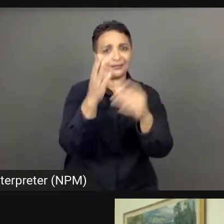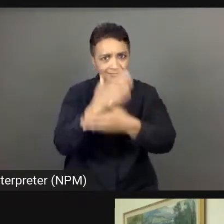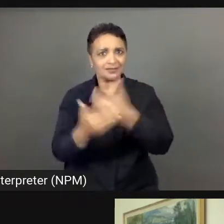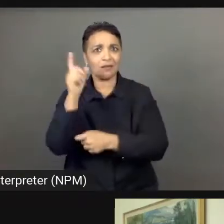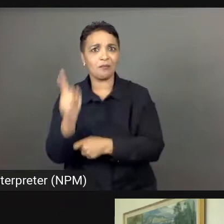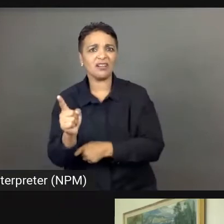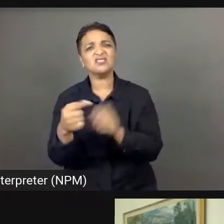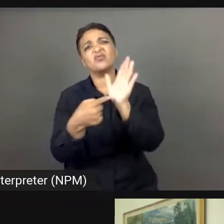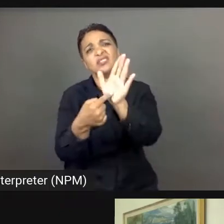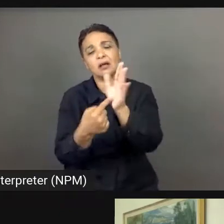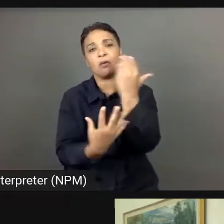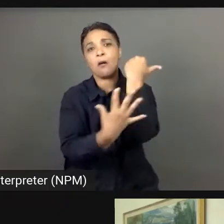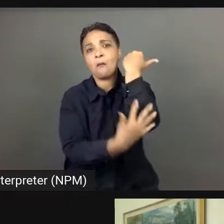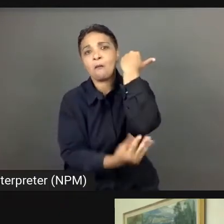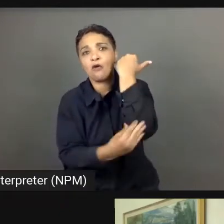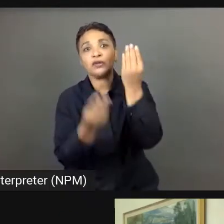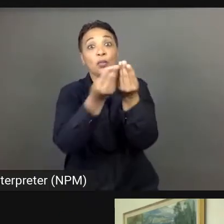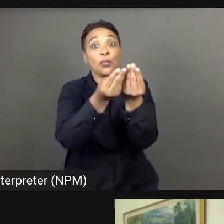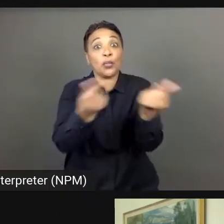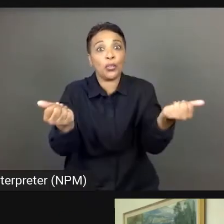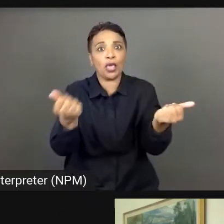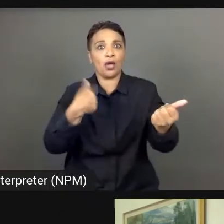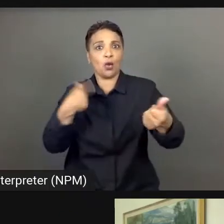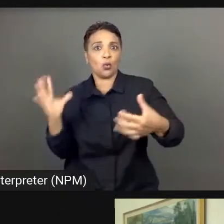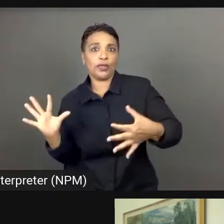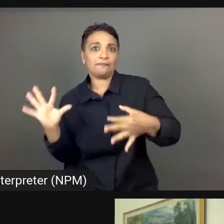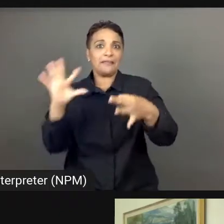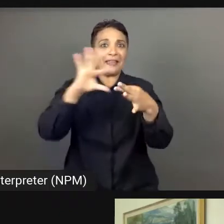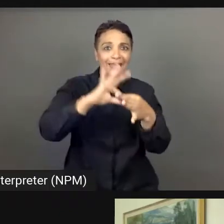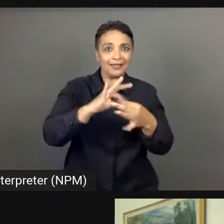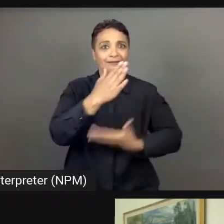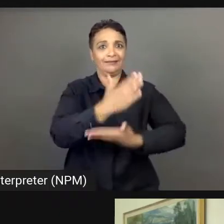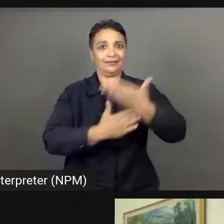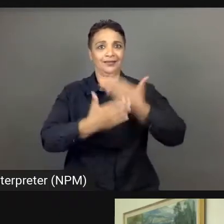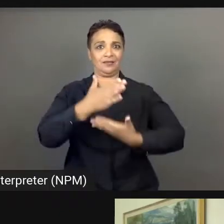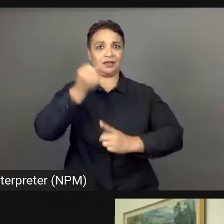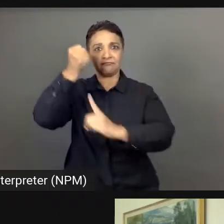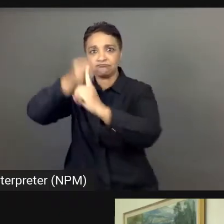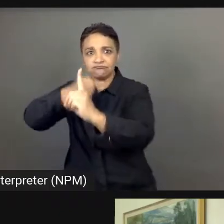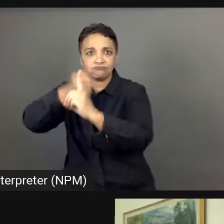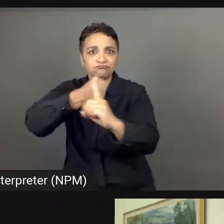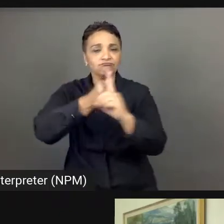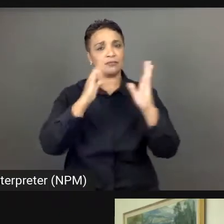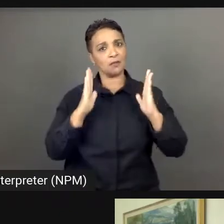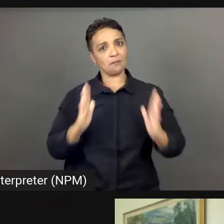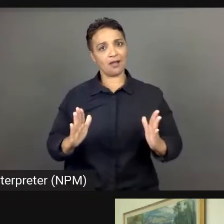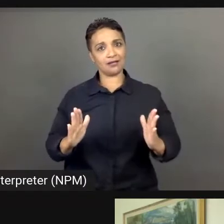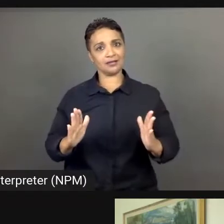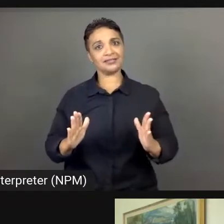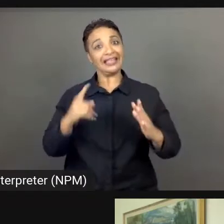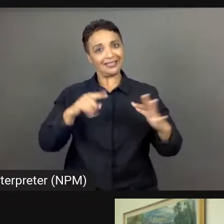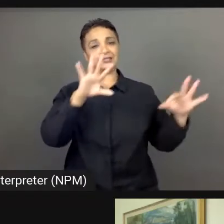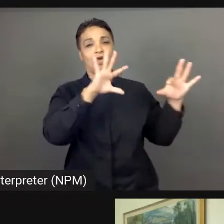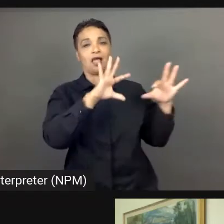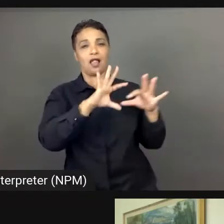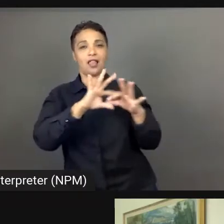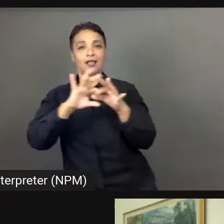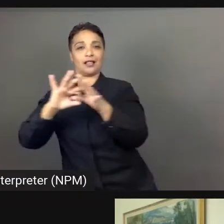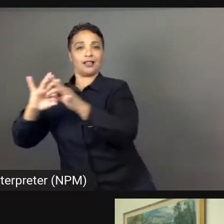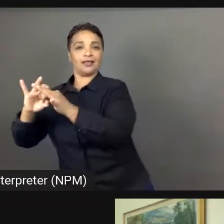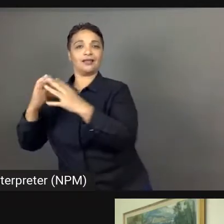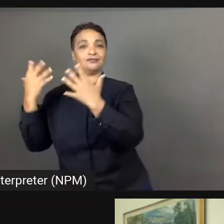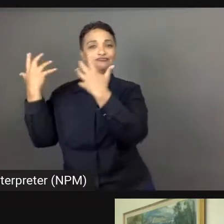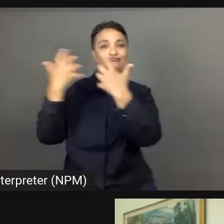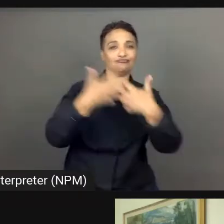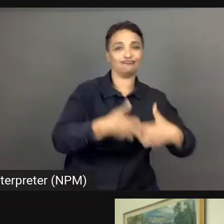they really looked at how do we then fight for our or represent our issues so that they are captured, and they